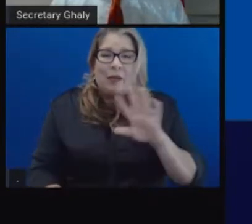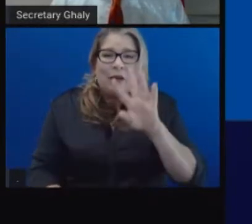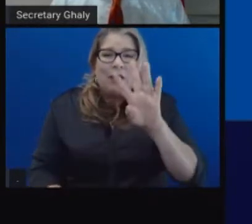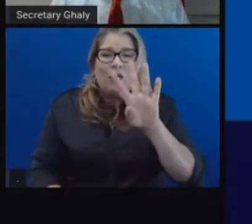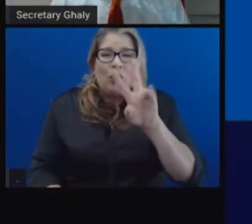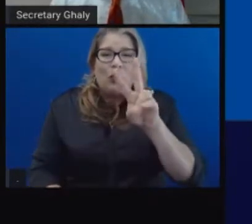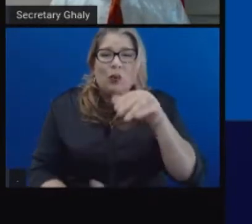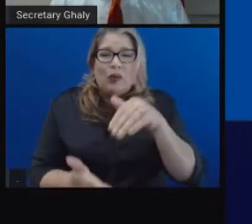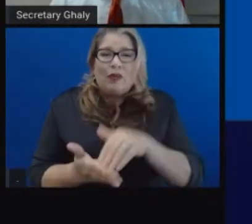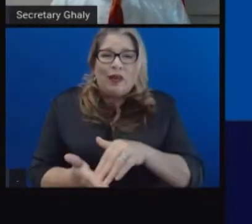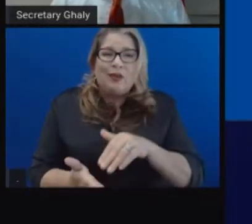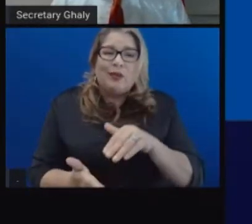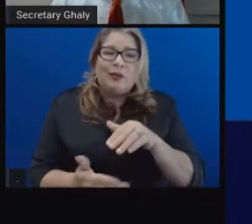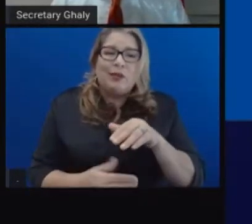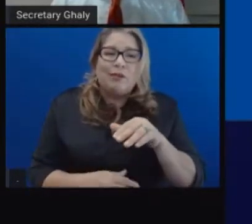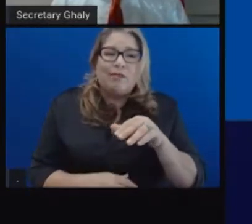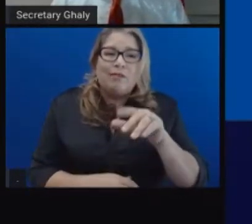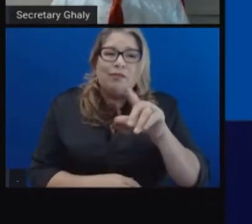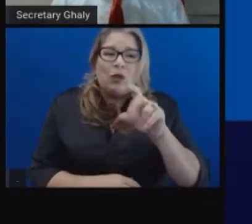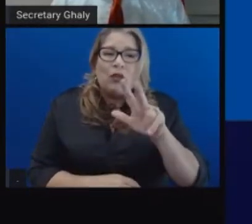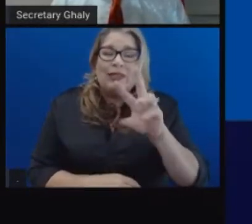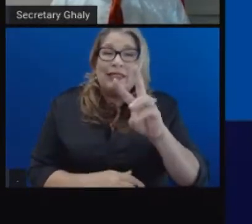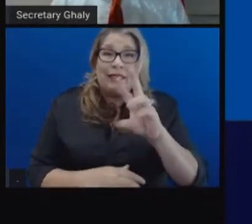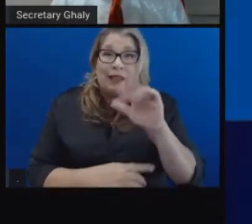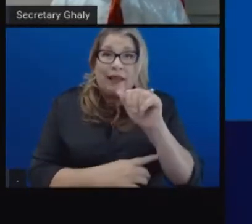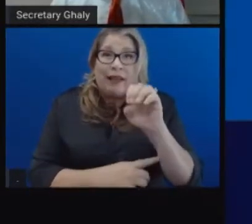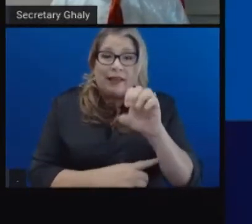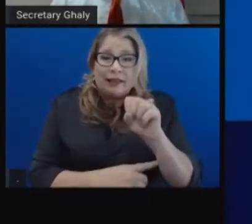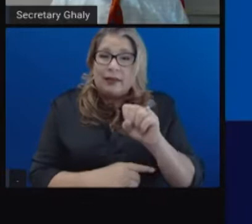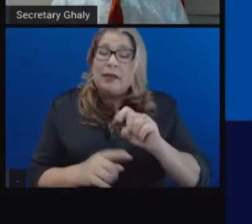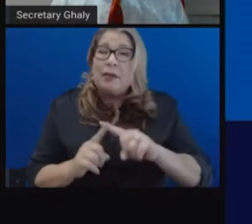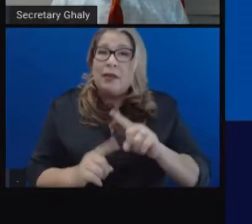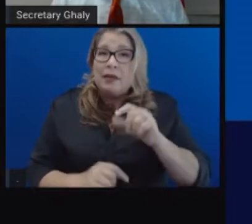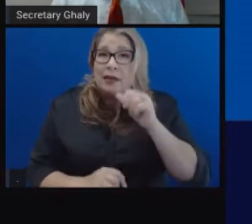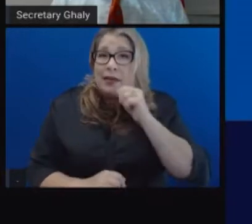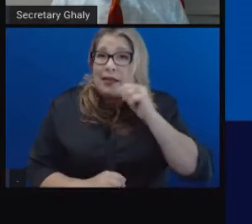42,136 cases, and yesterday reporting a lower number at